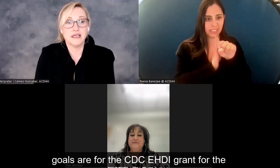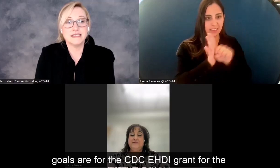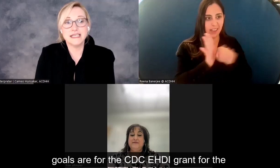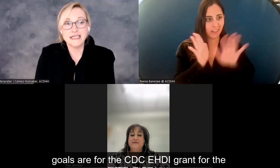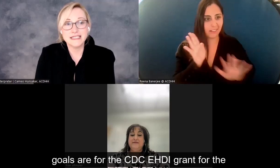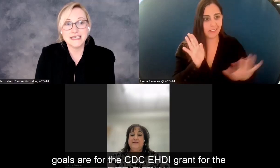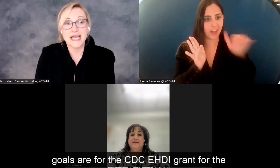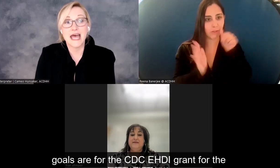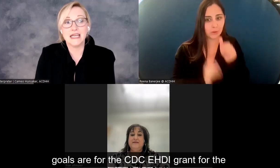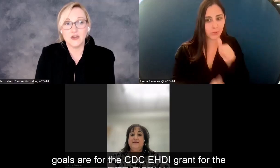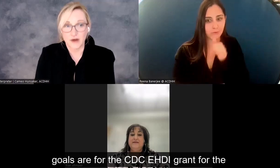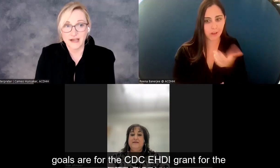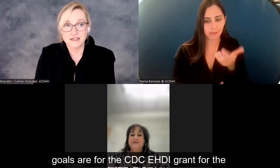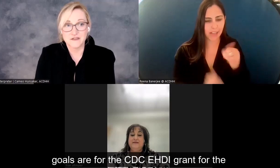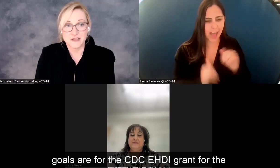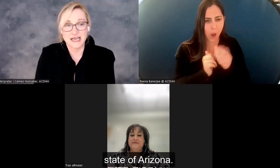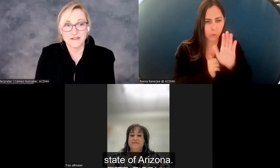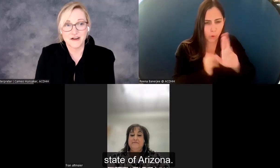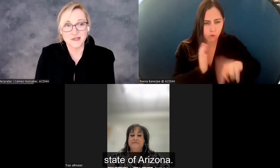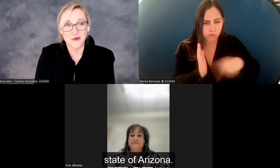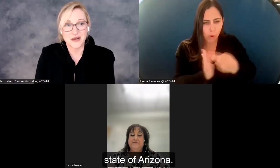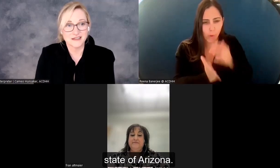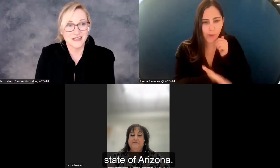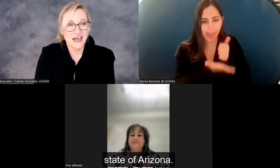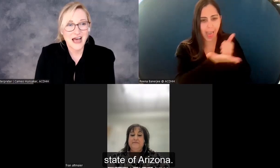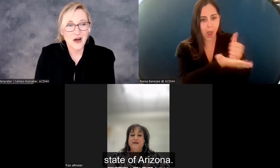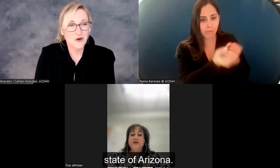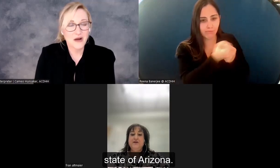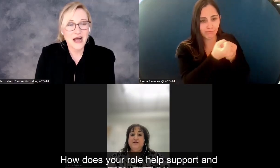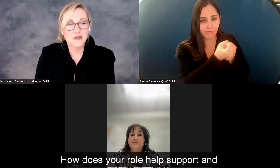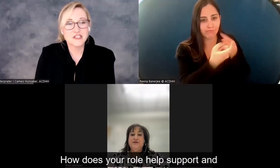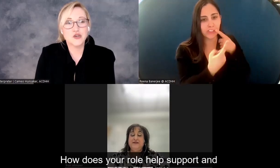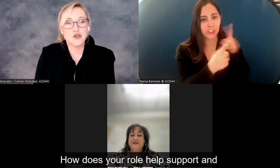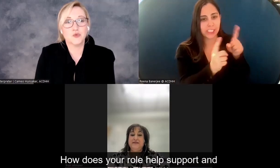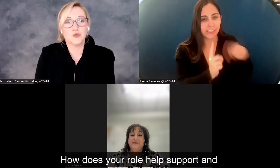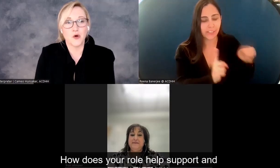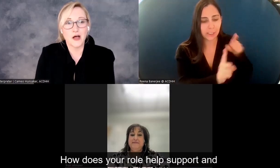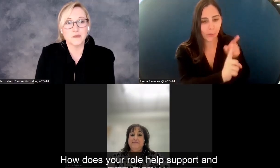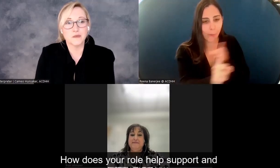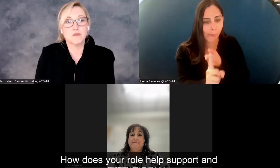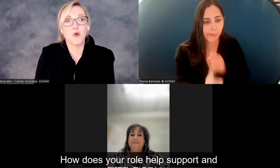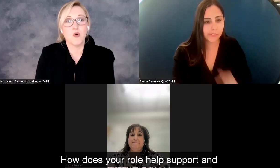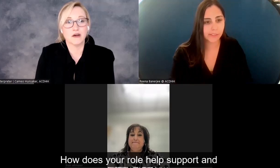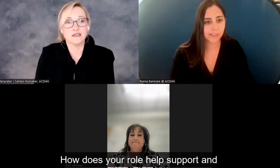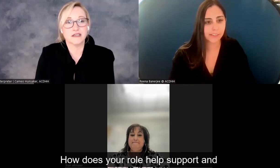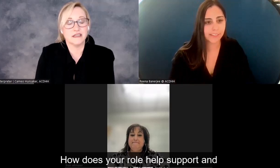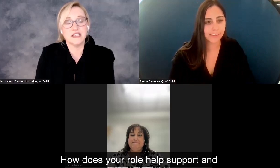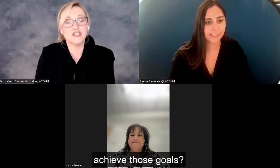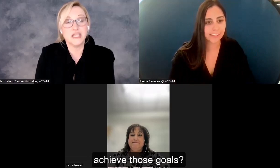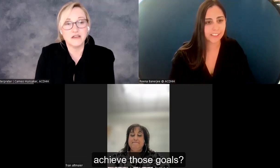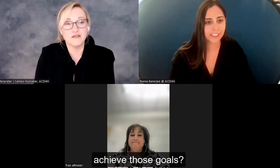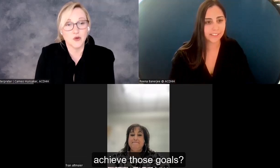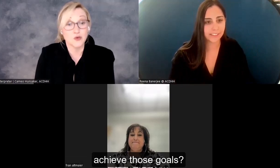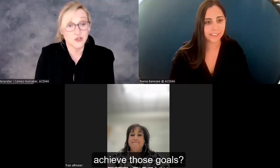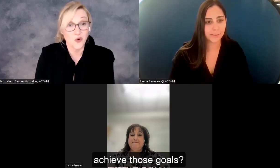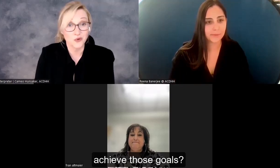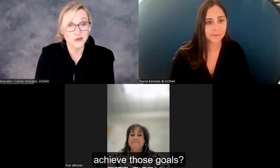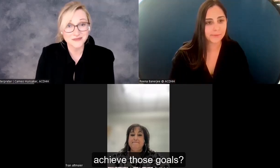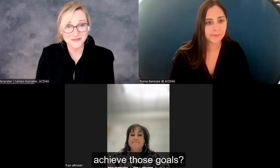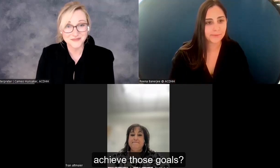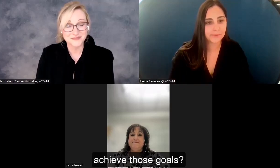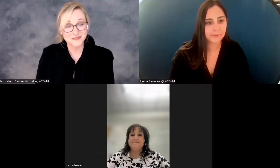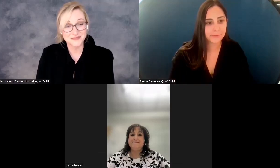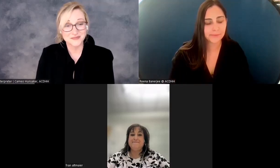for the CDC EHDI grant for the state of Arizona. How does your role help support and achieve those